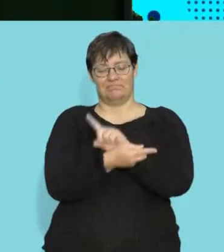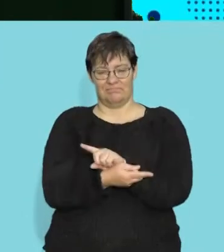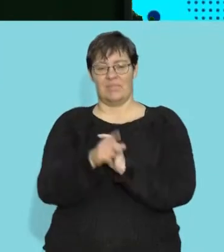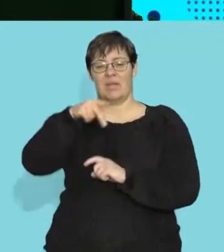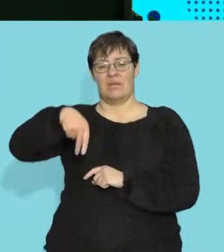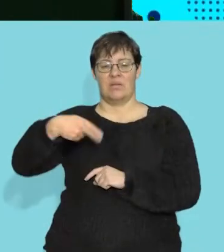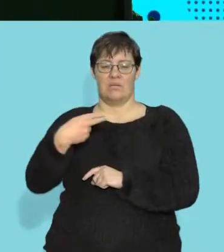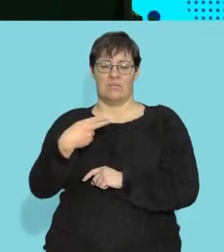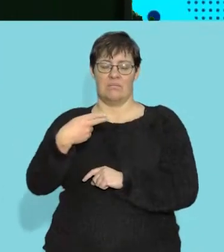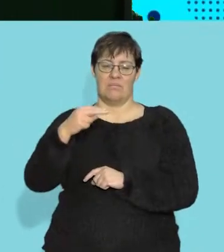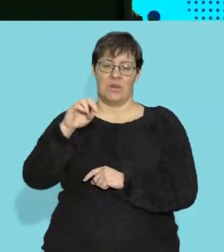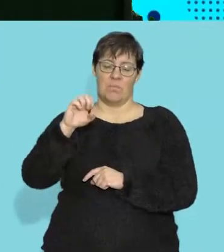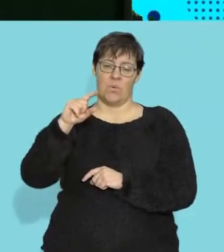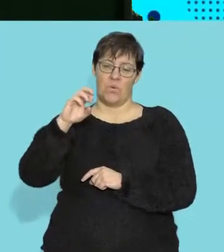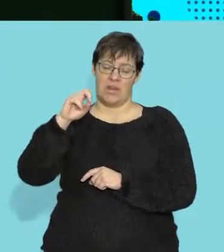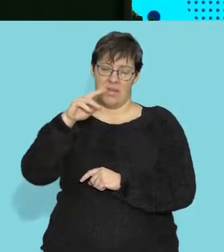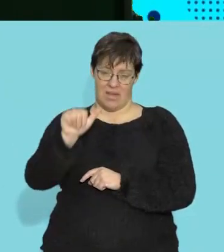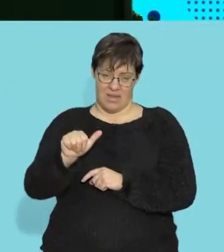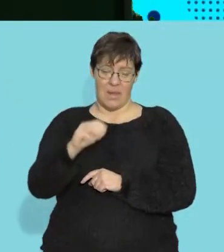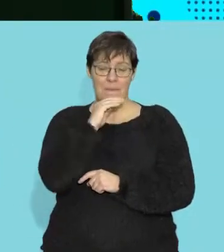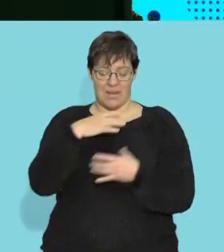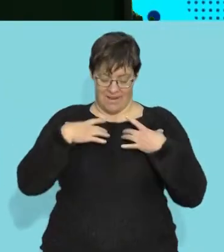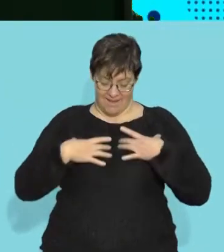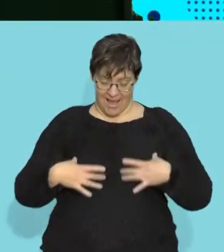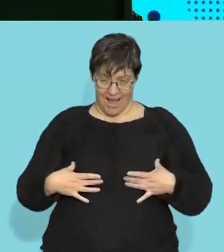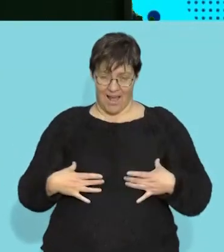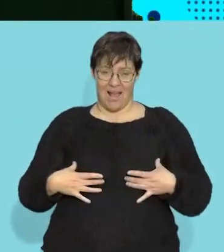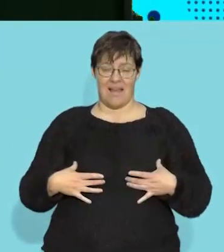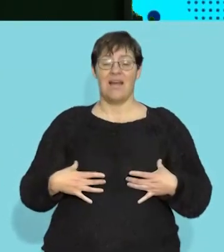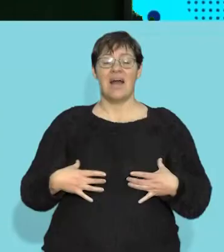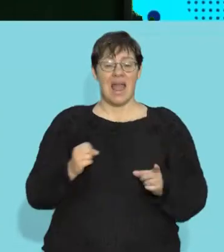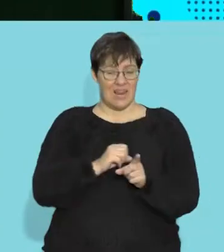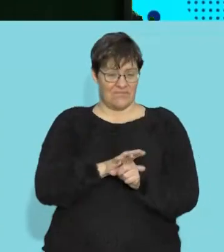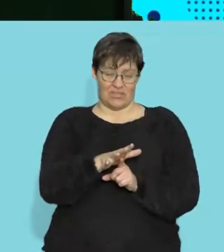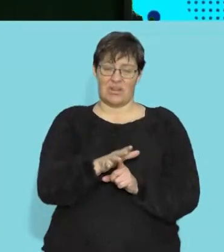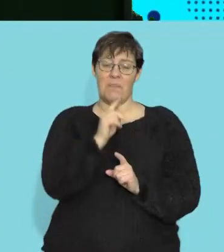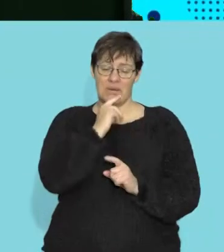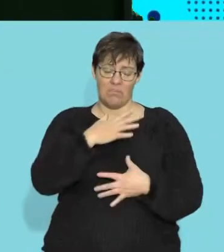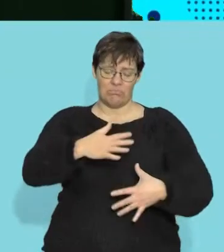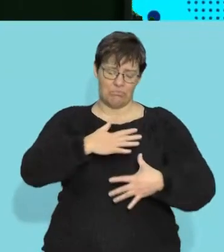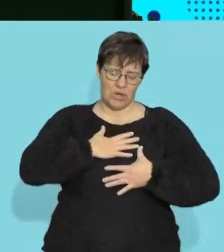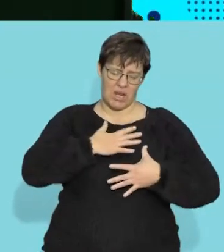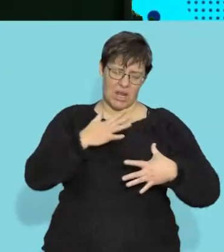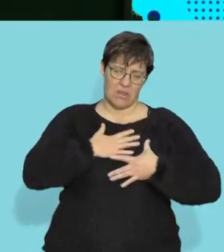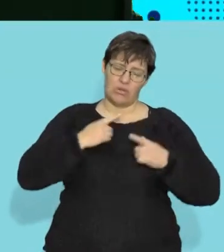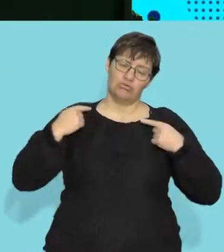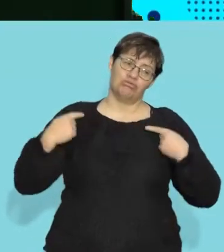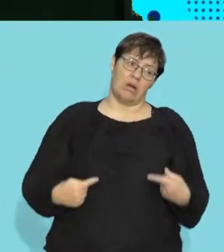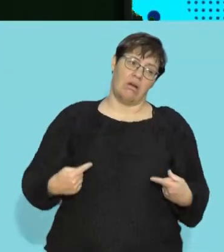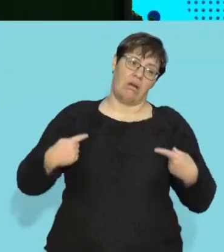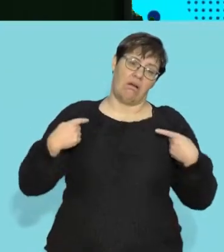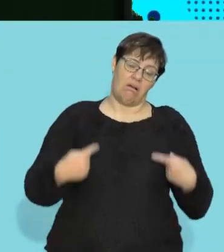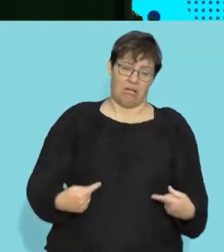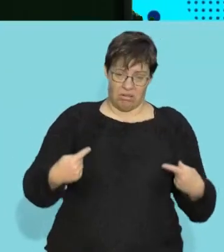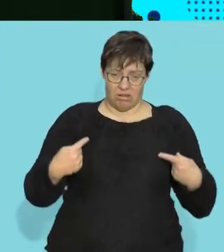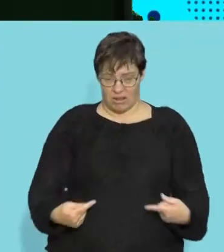pneumonia. And pneumonia is where you really battle to breathe because your lungs, you're making so much mucus. And remember,